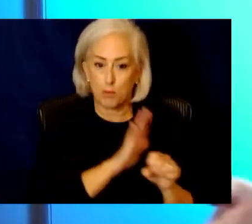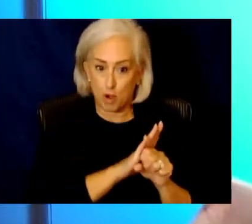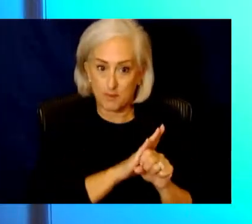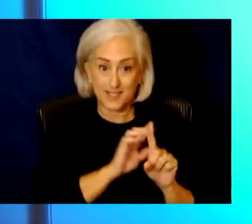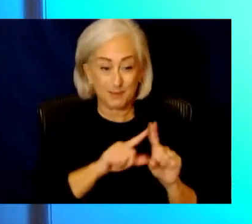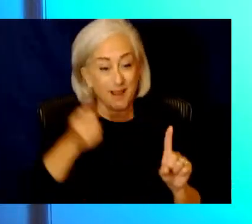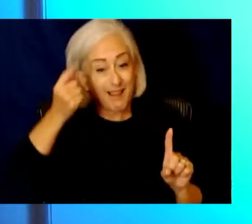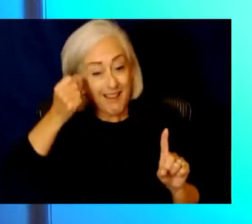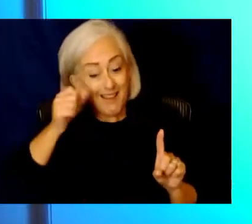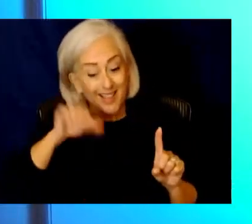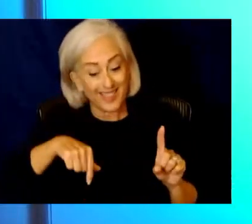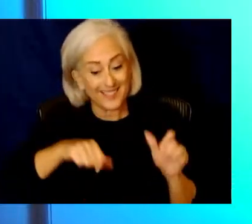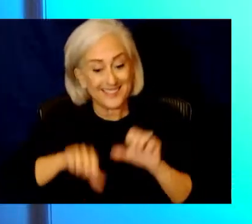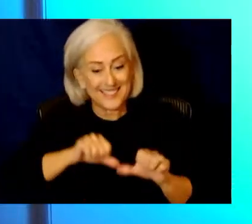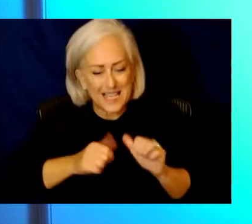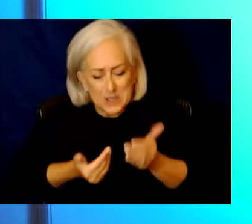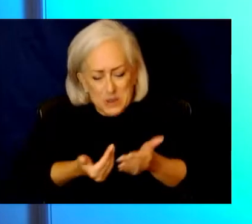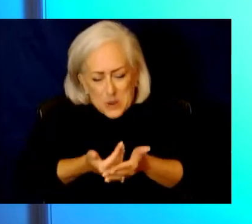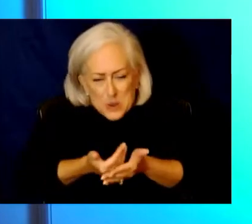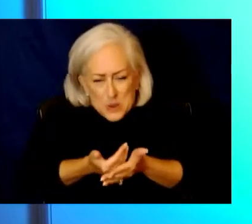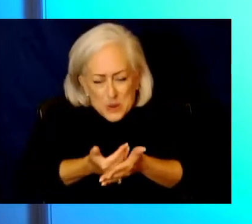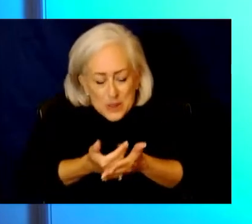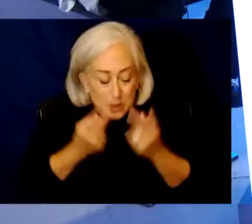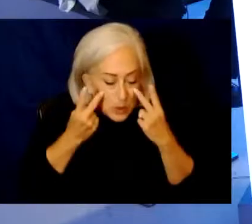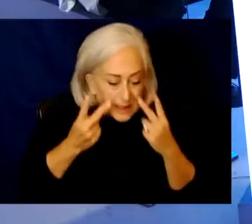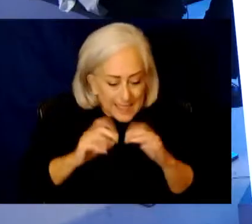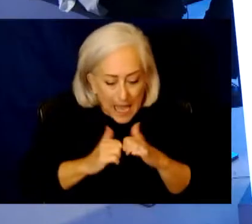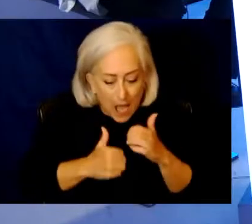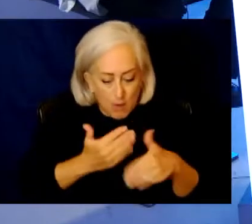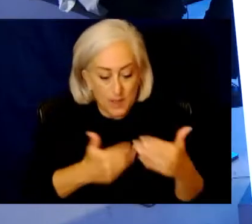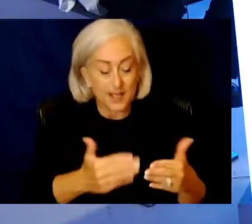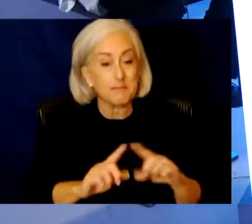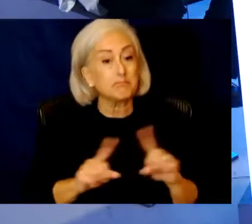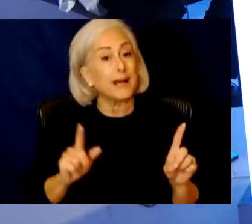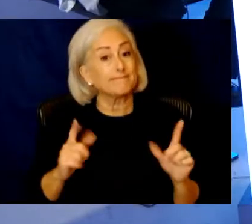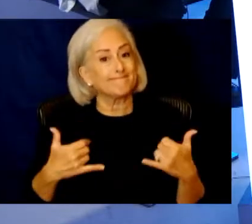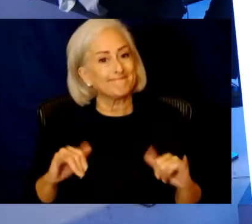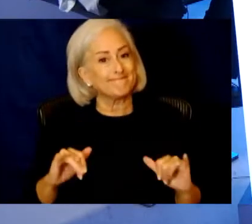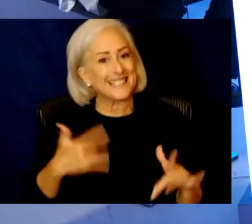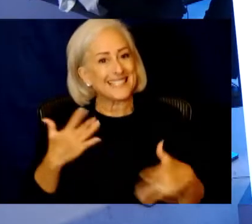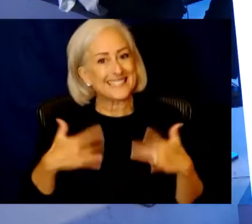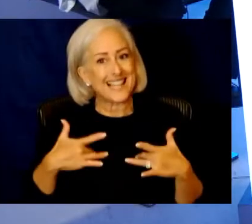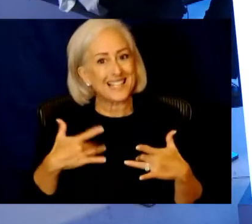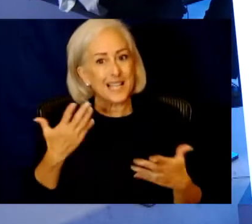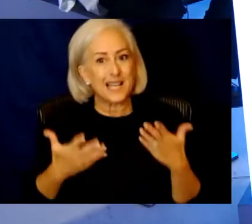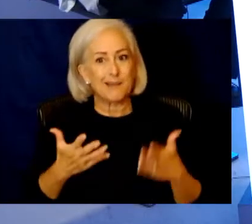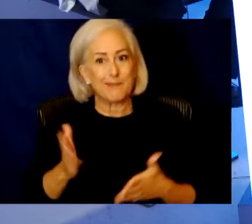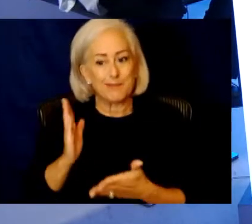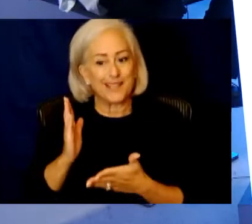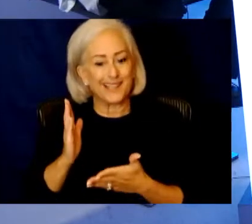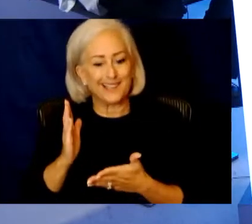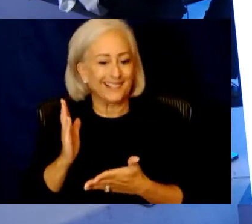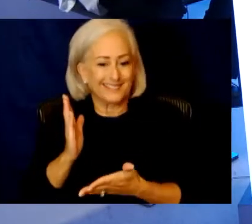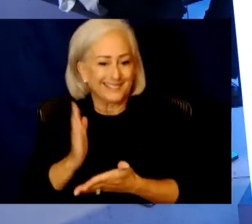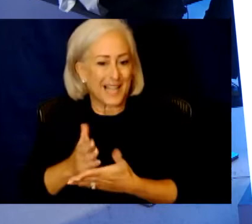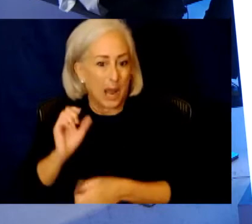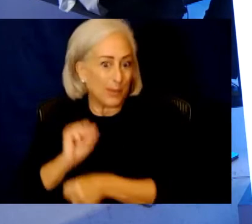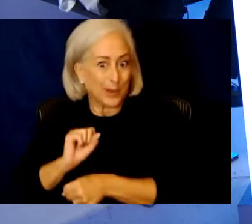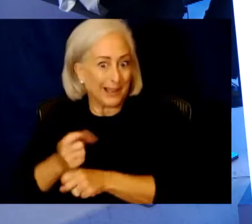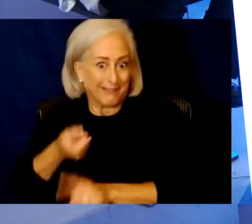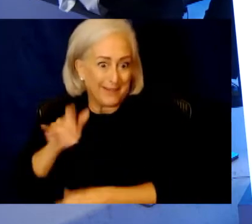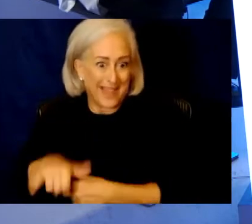see how it progresses. But I'm tremendously excited. It could potentially put me out of work. I think you're going to have plenty of